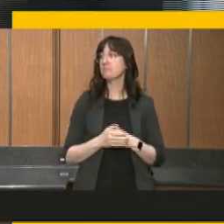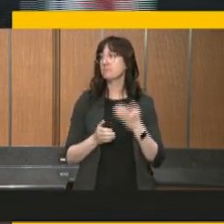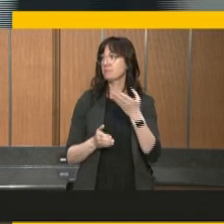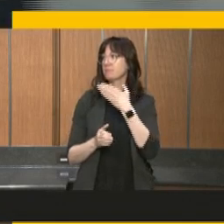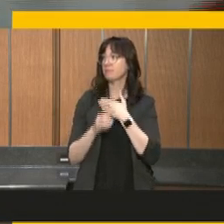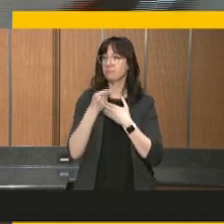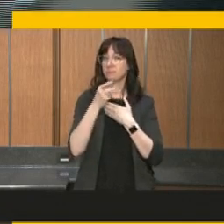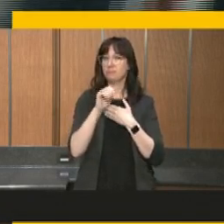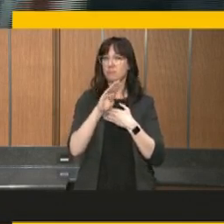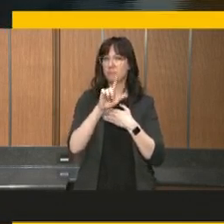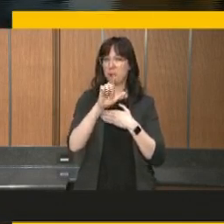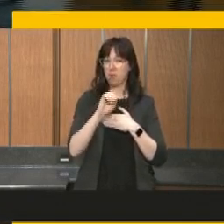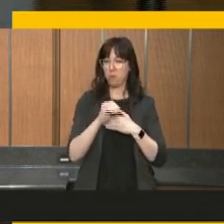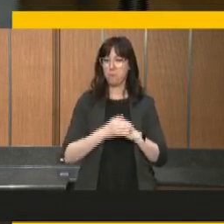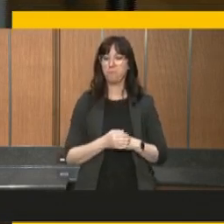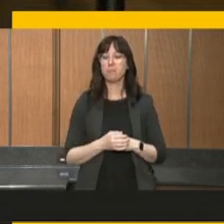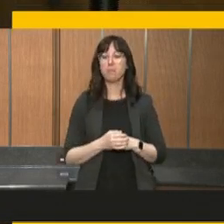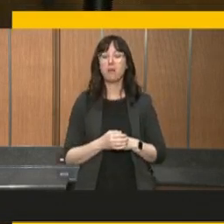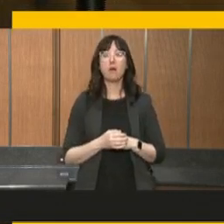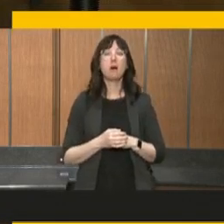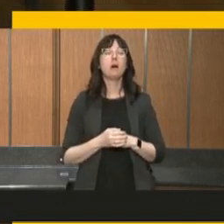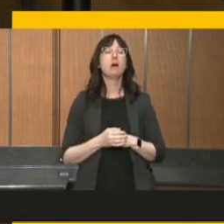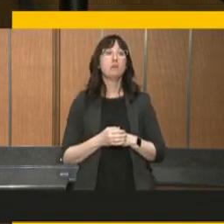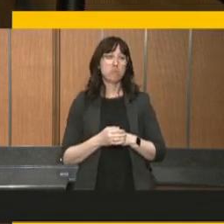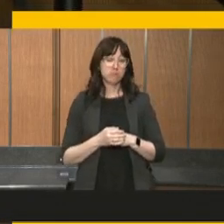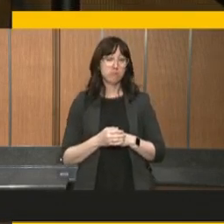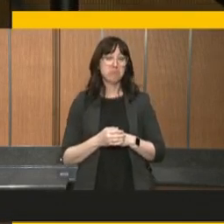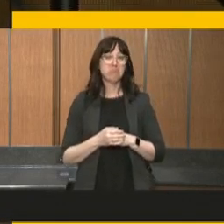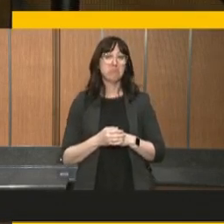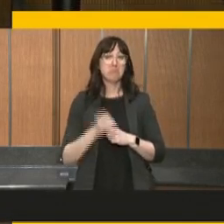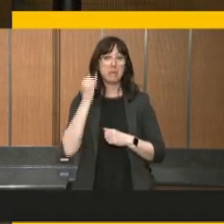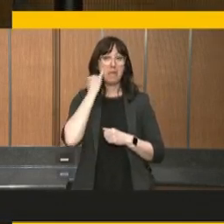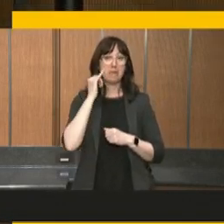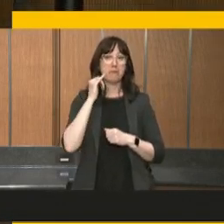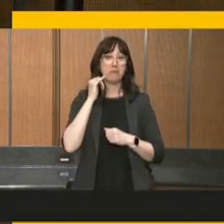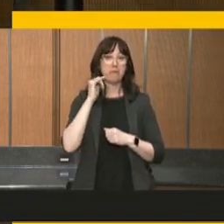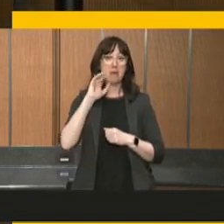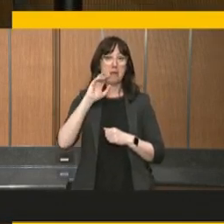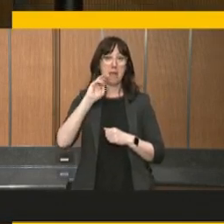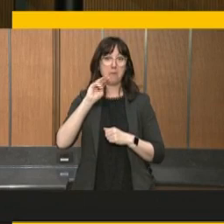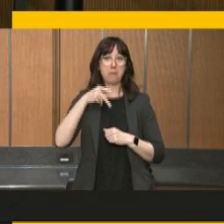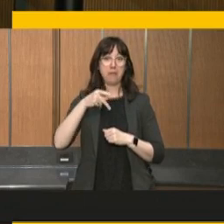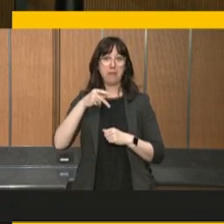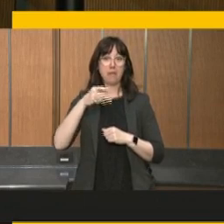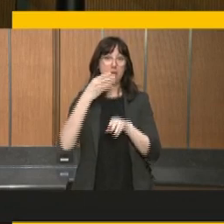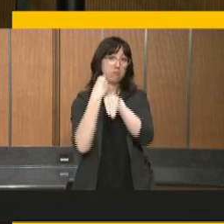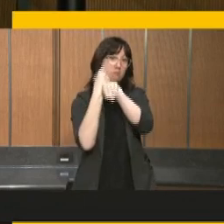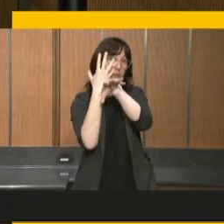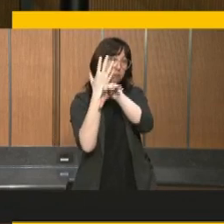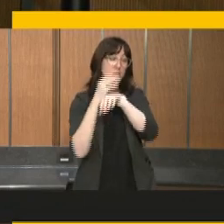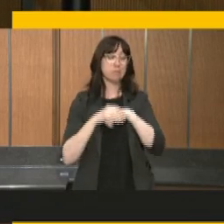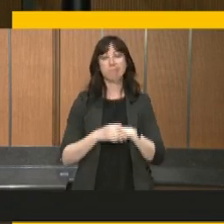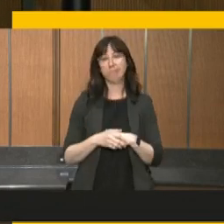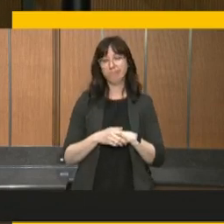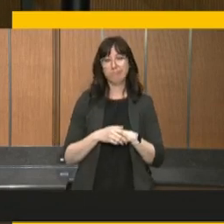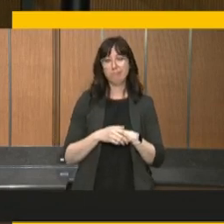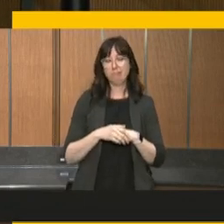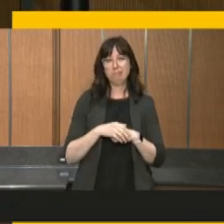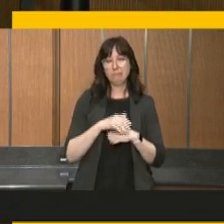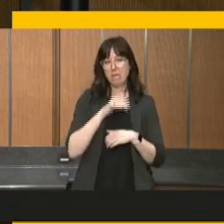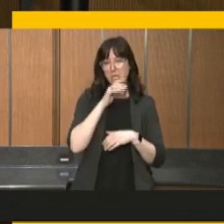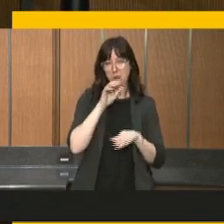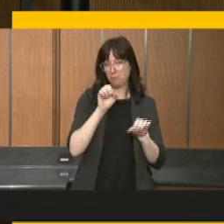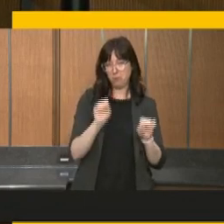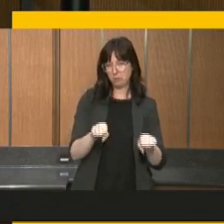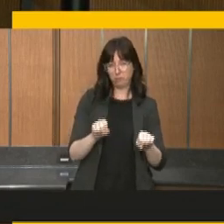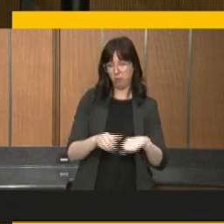answer very directly, a teleconference for sitting of parliament is not possible, definitely not now, maybe one day. But there are different